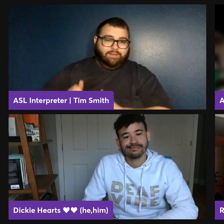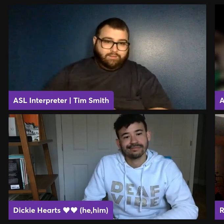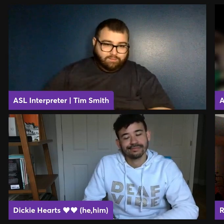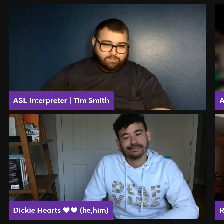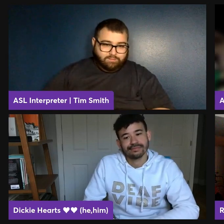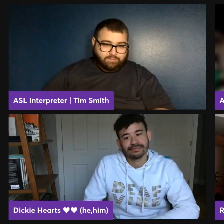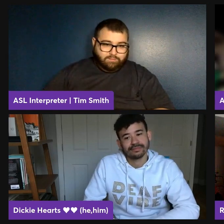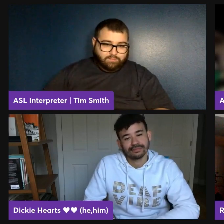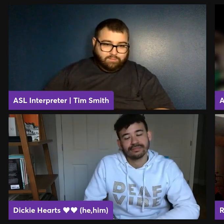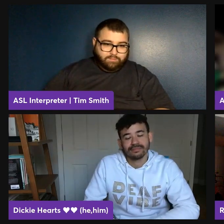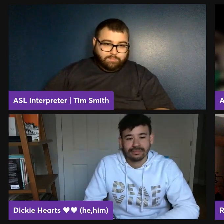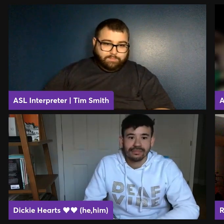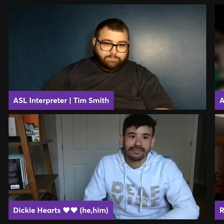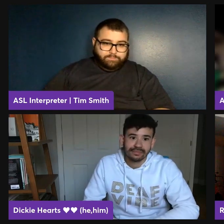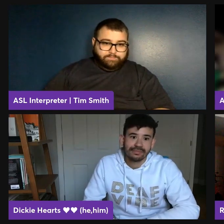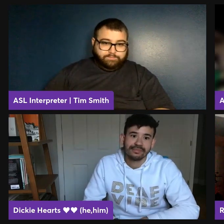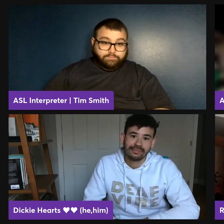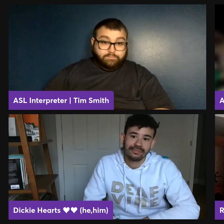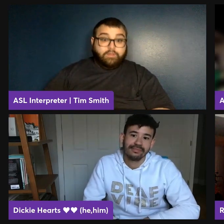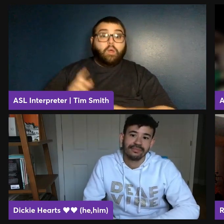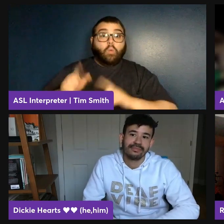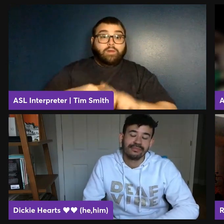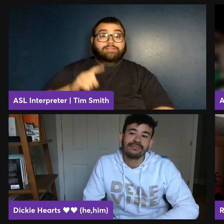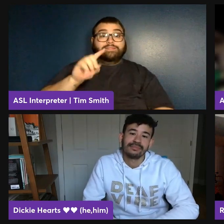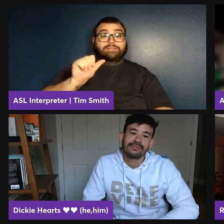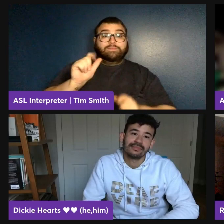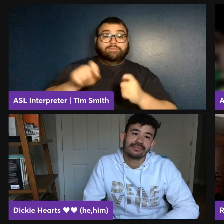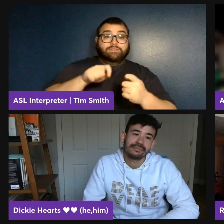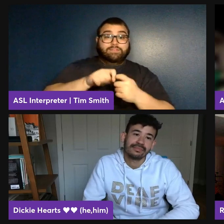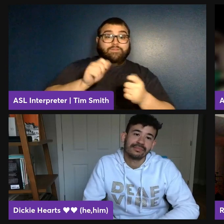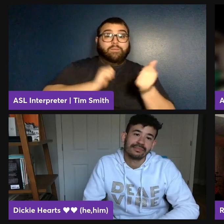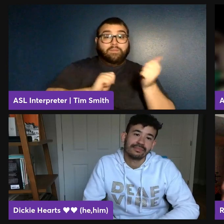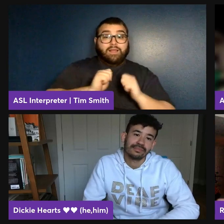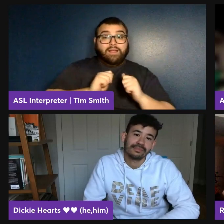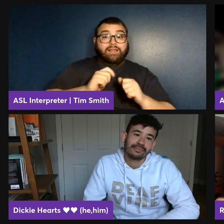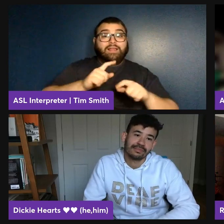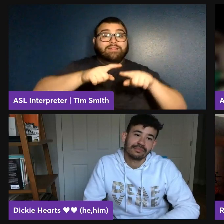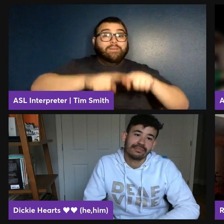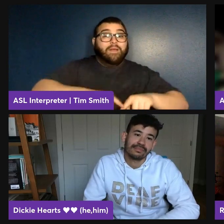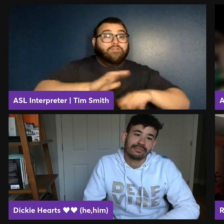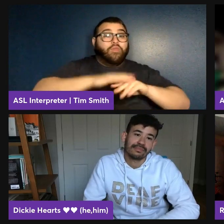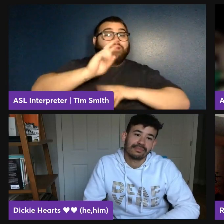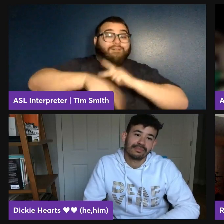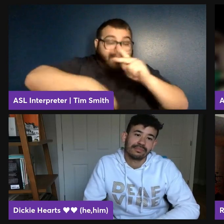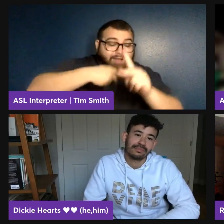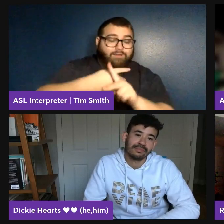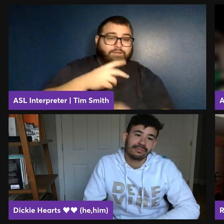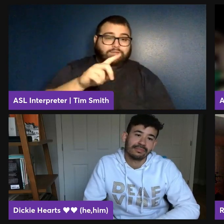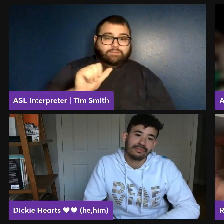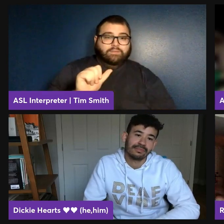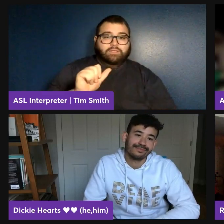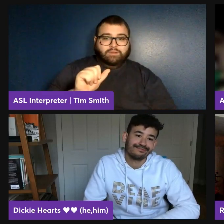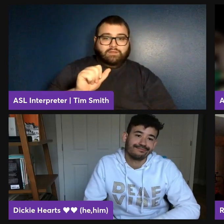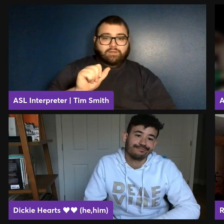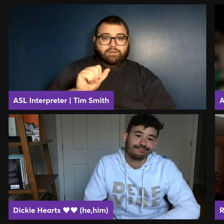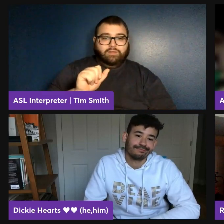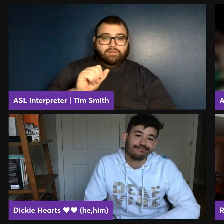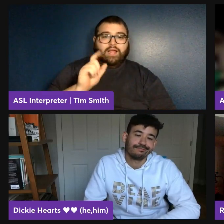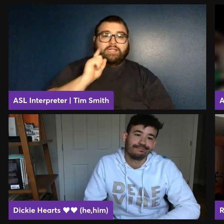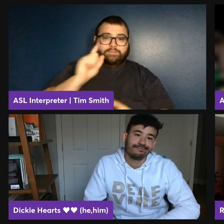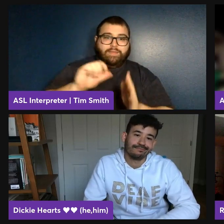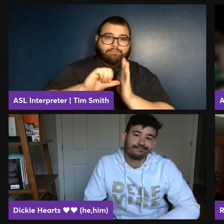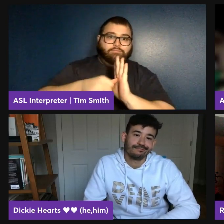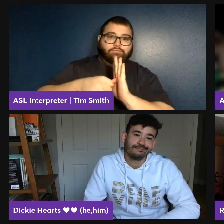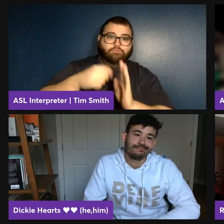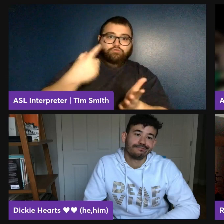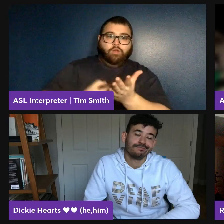then, when it is a disability-specific play, it depends on the kind of disability that it is being talked about,